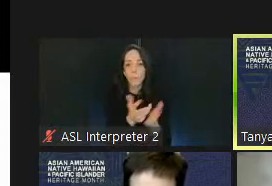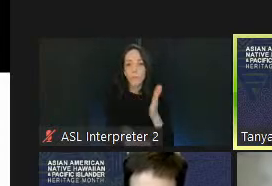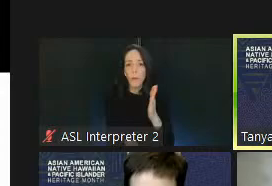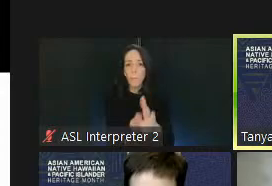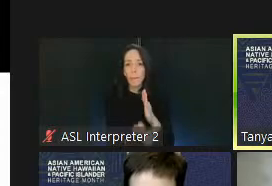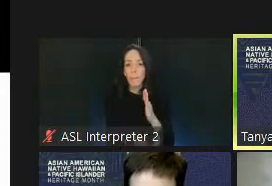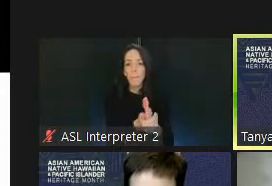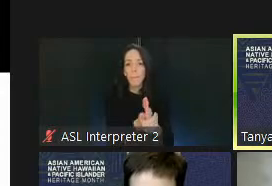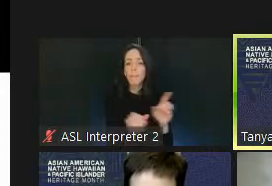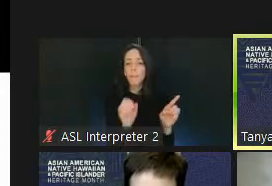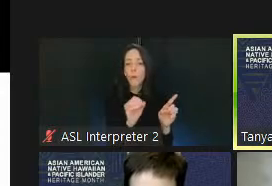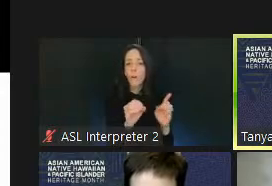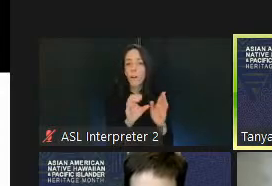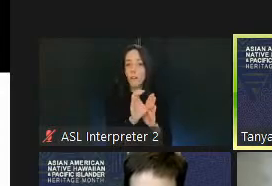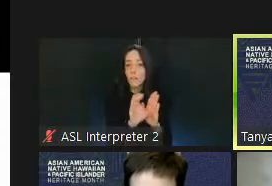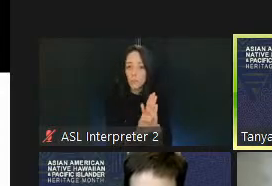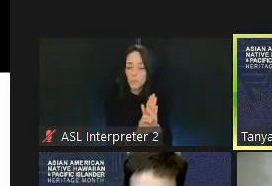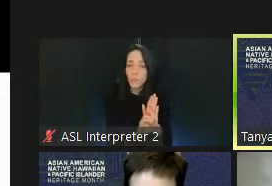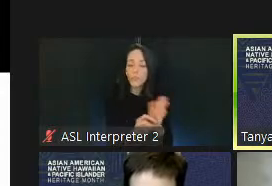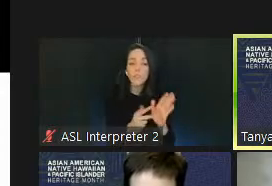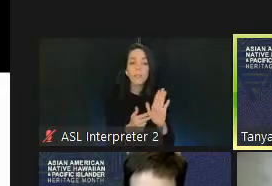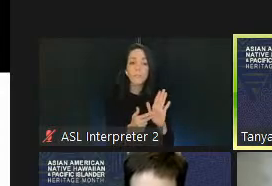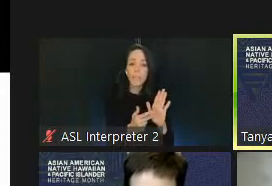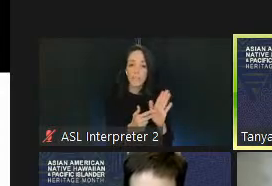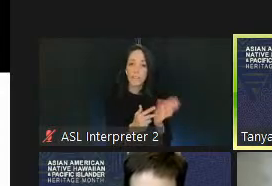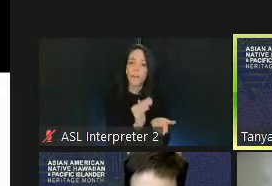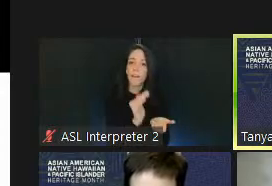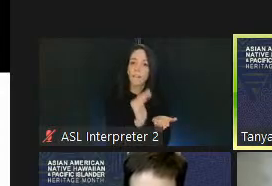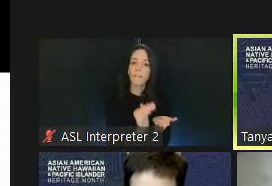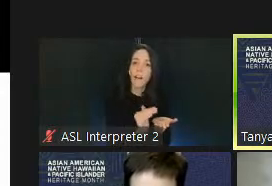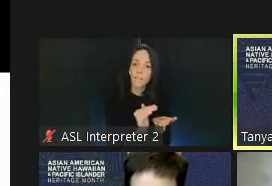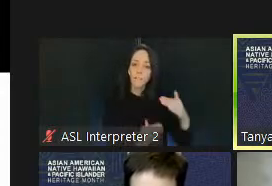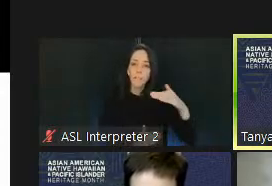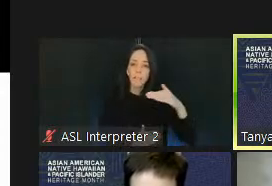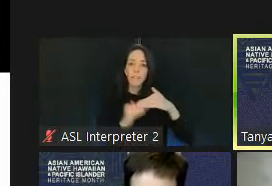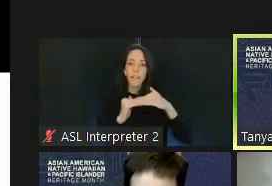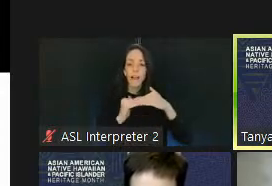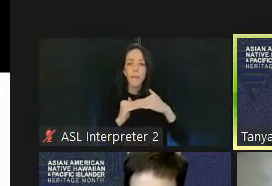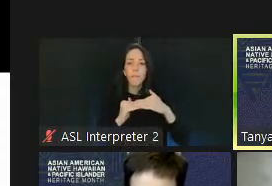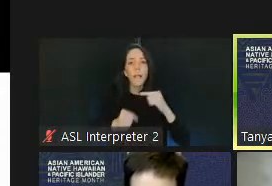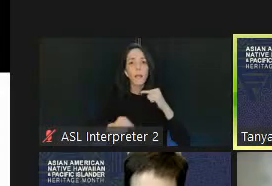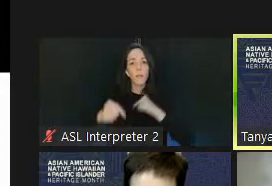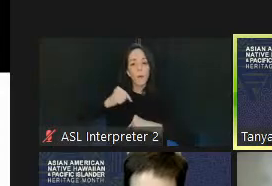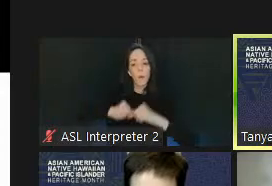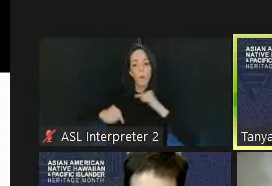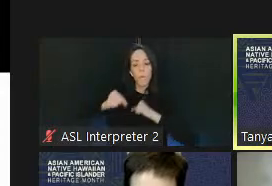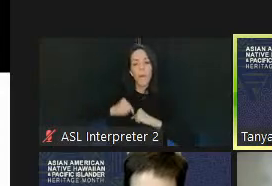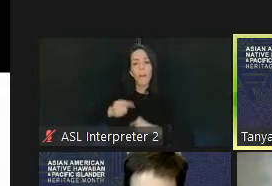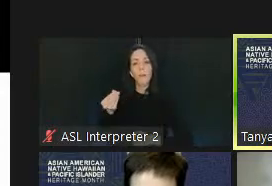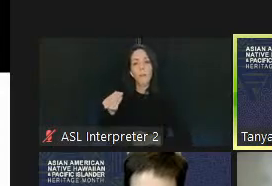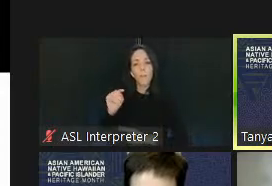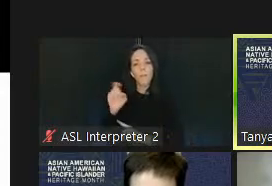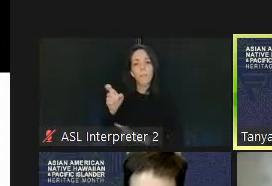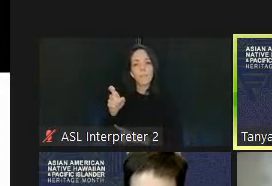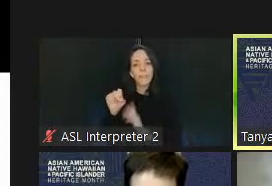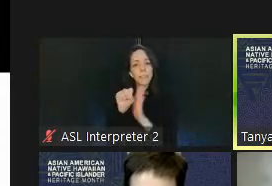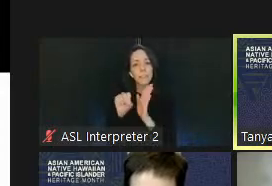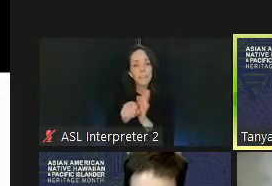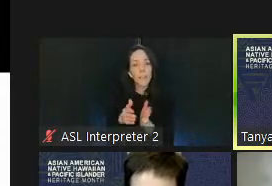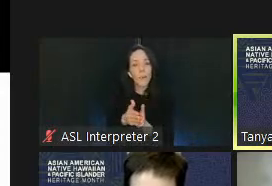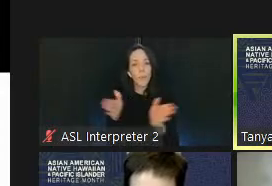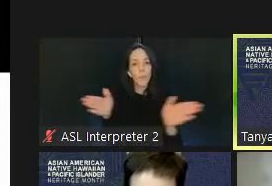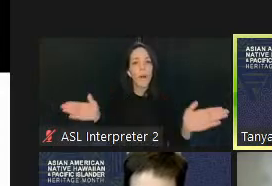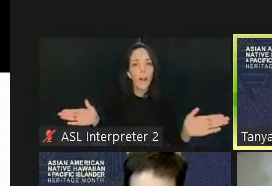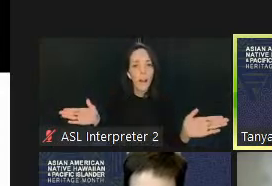Constitution that cut, capped, and rolled back property taxes statewide. These reforms